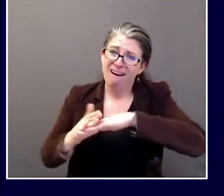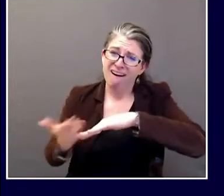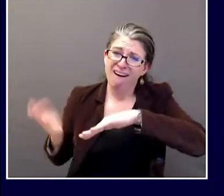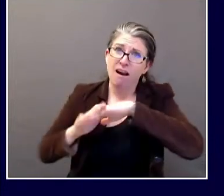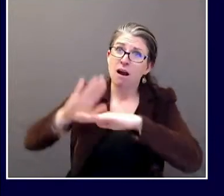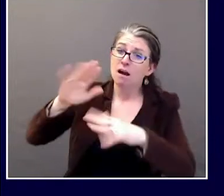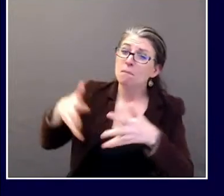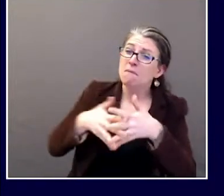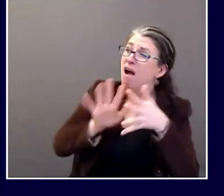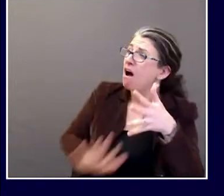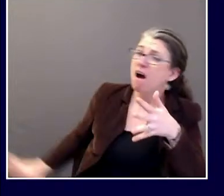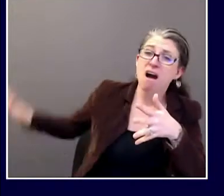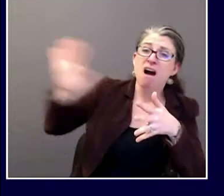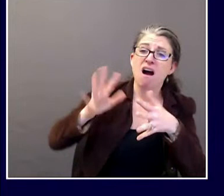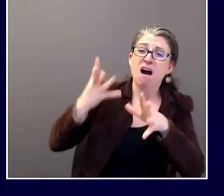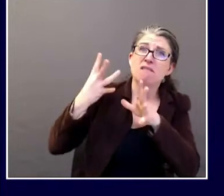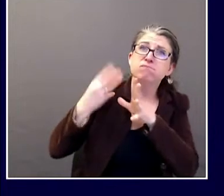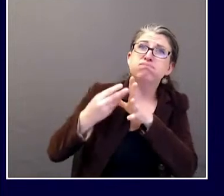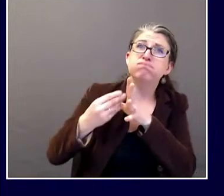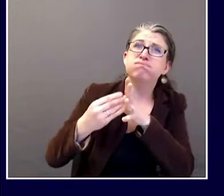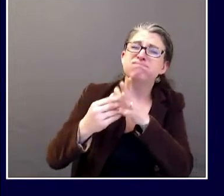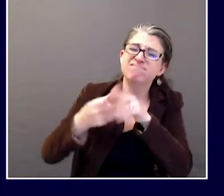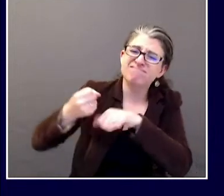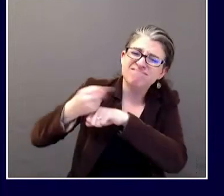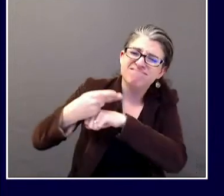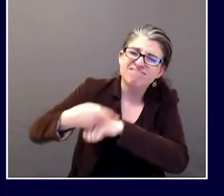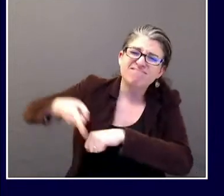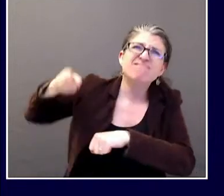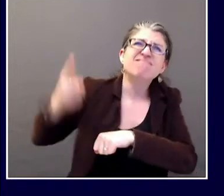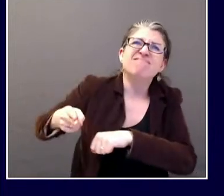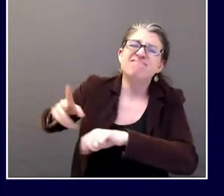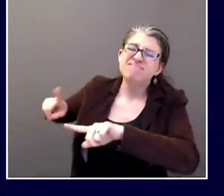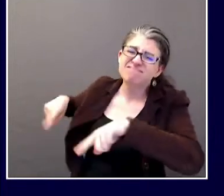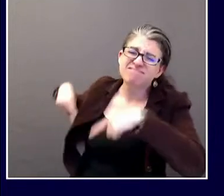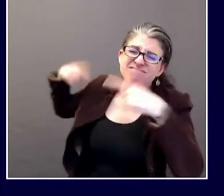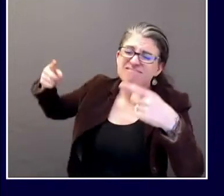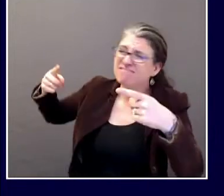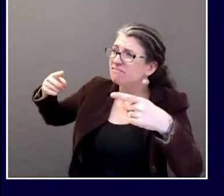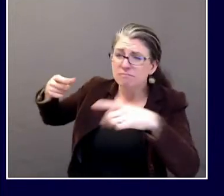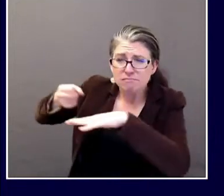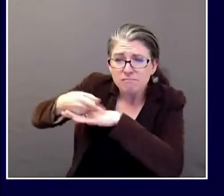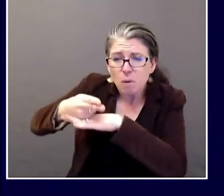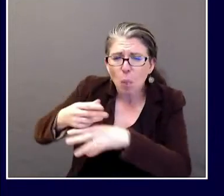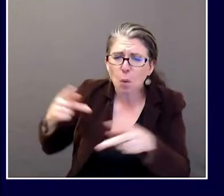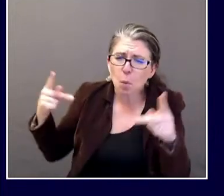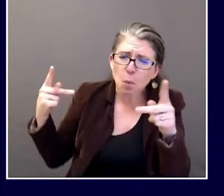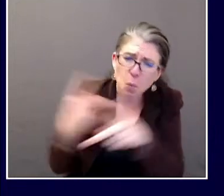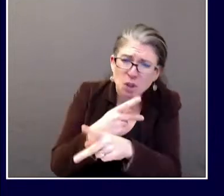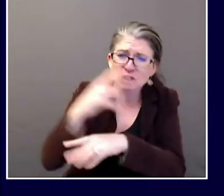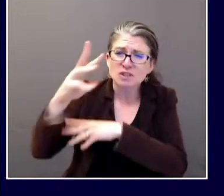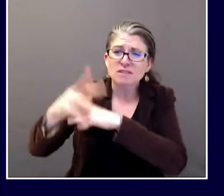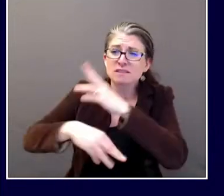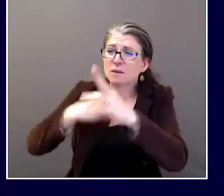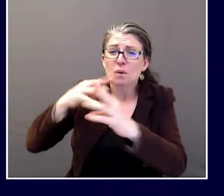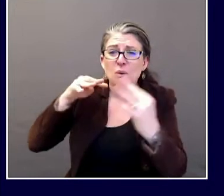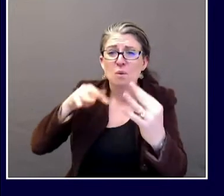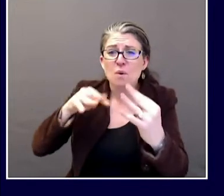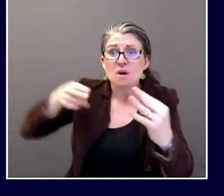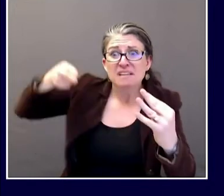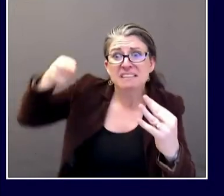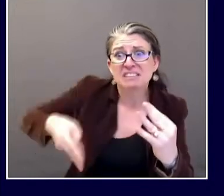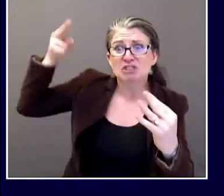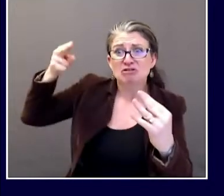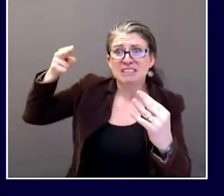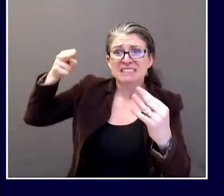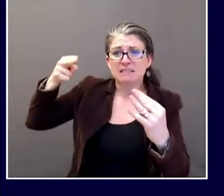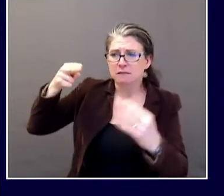we've experienced in the bloodiest wars of human history. On top of that, we know that folks are struggling to get places in line for vaccine.